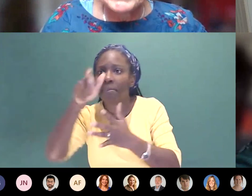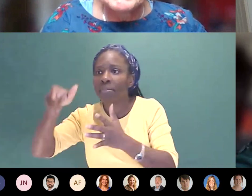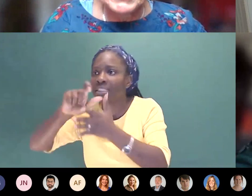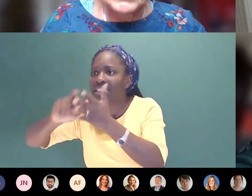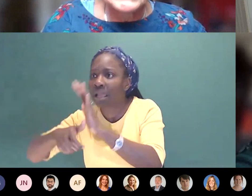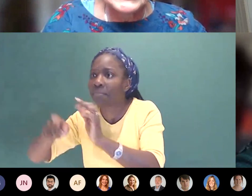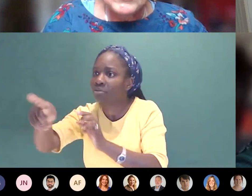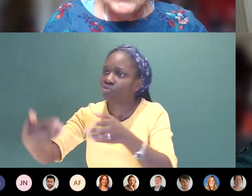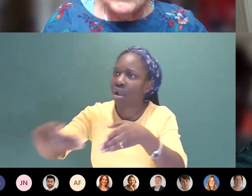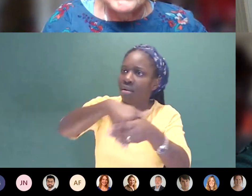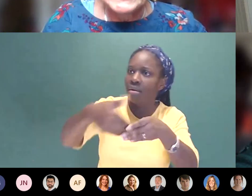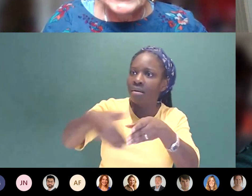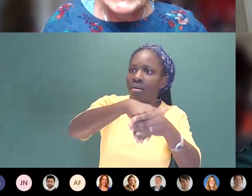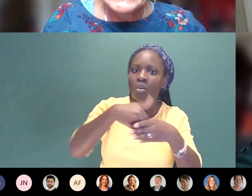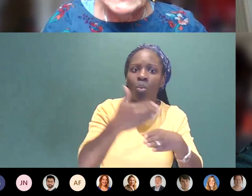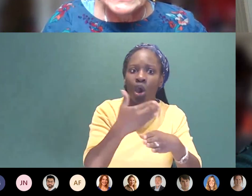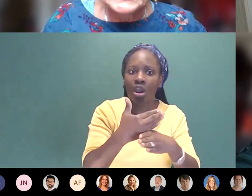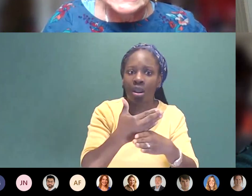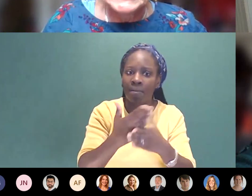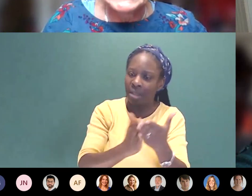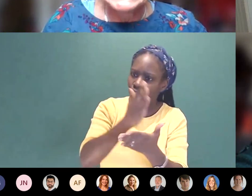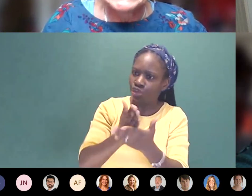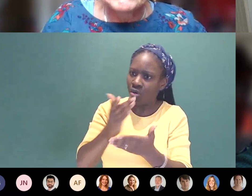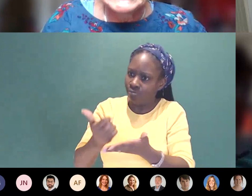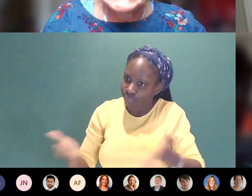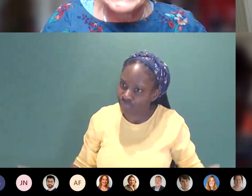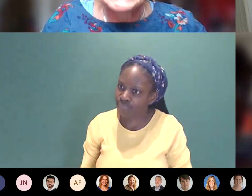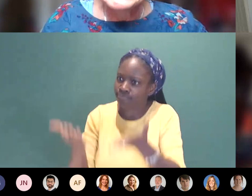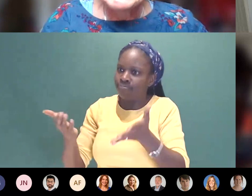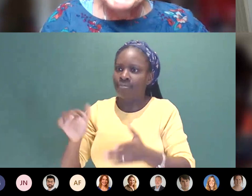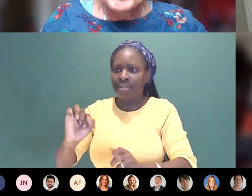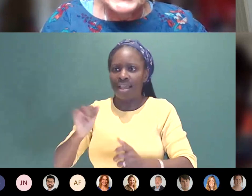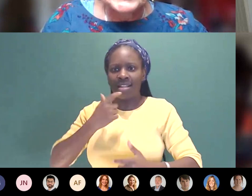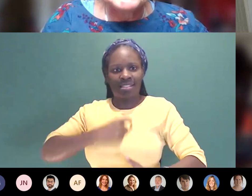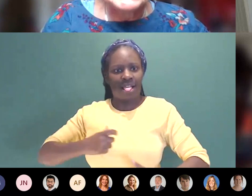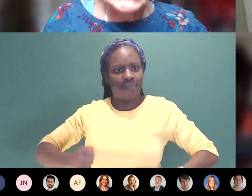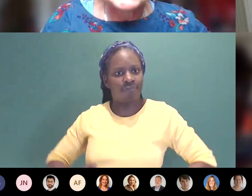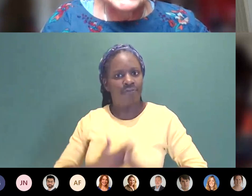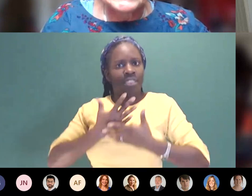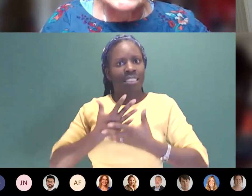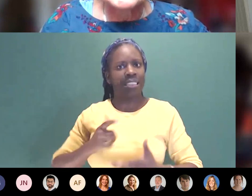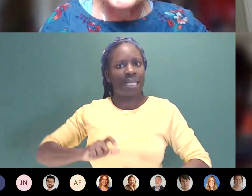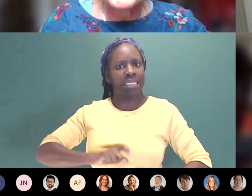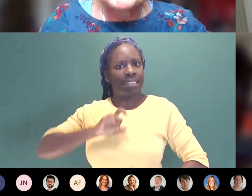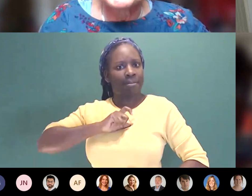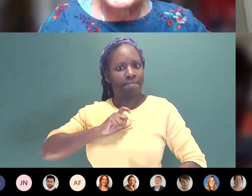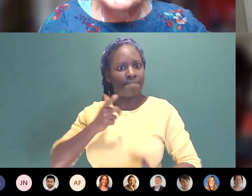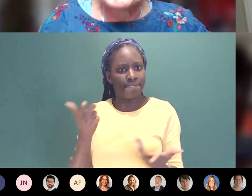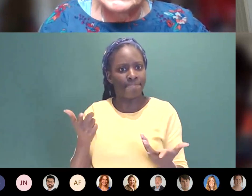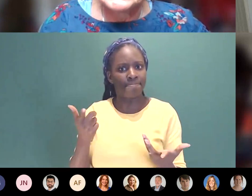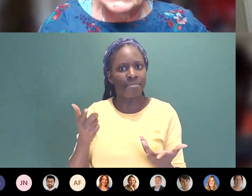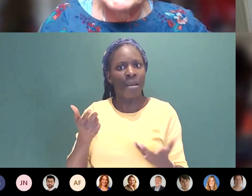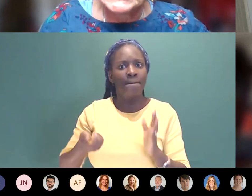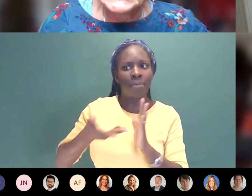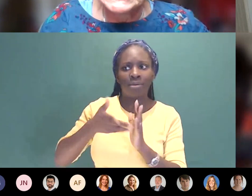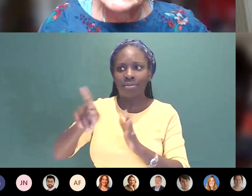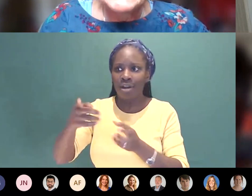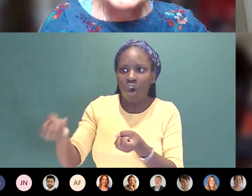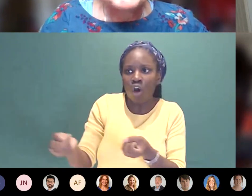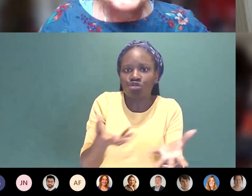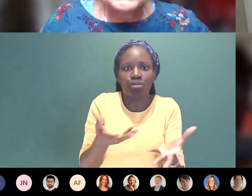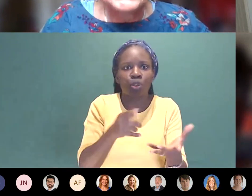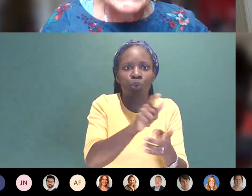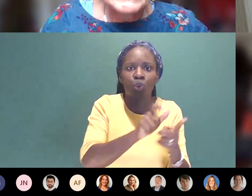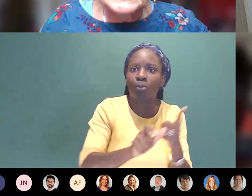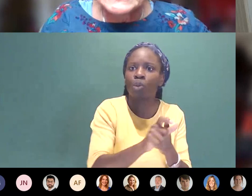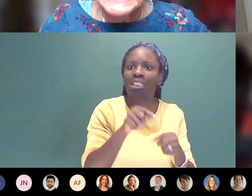important part of increasing their self-esteem and increasing their opportunities to contribute to communities.